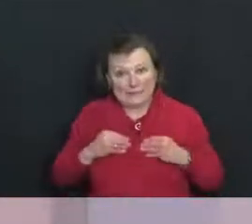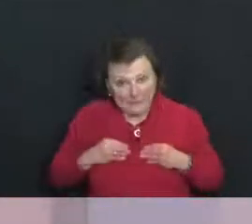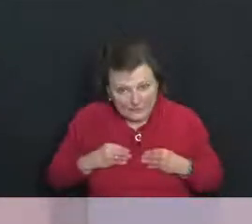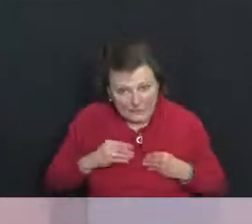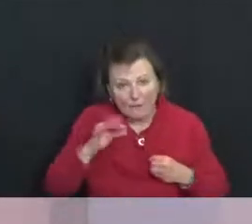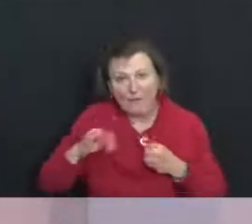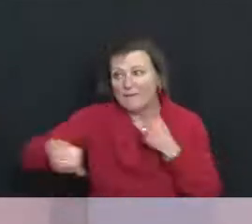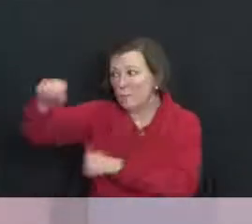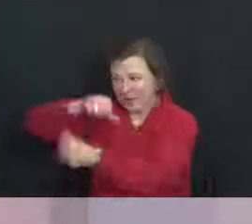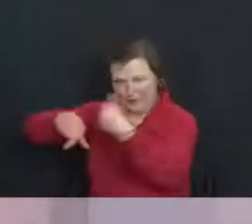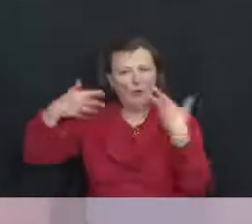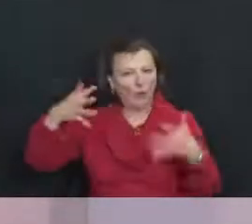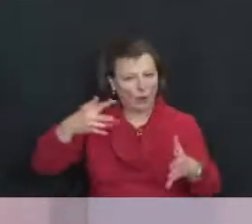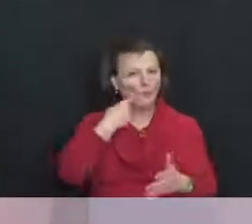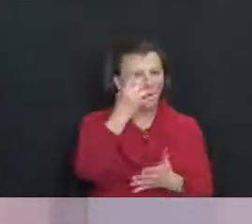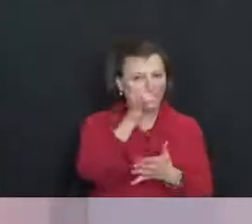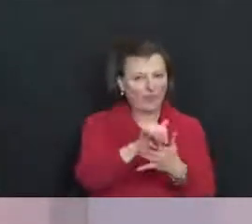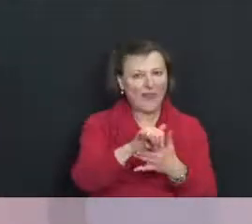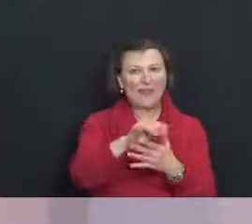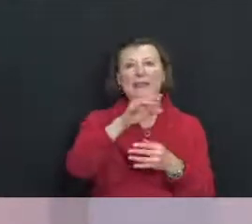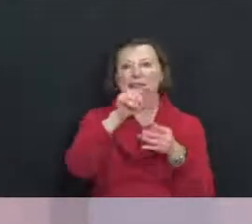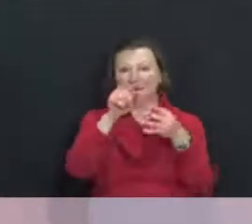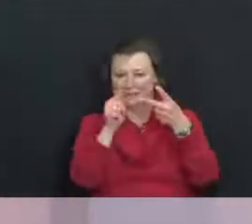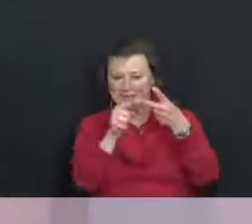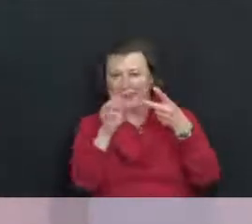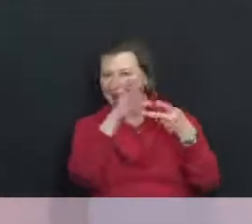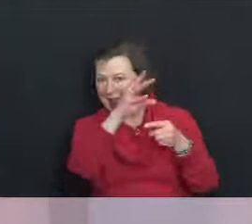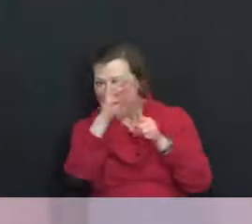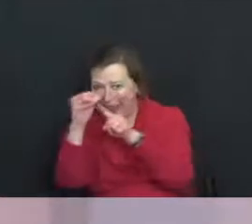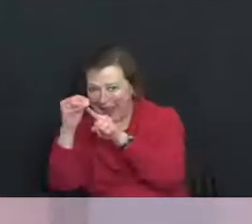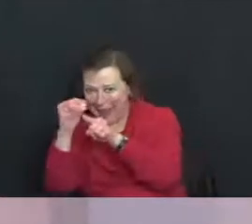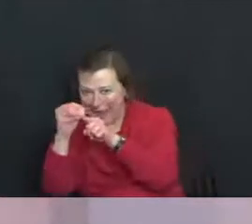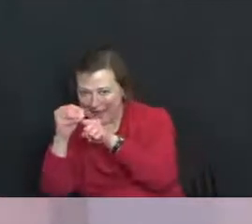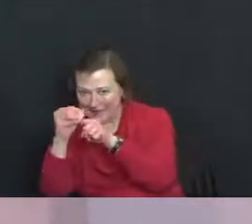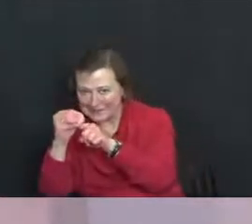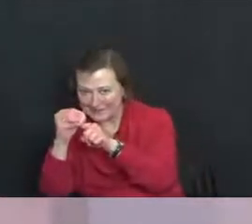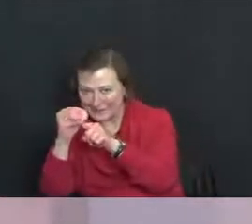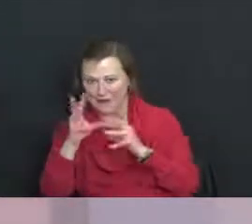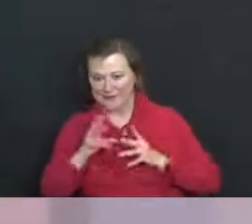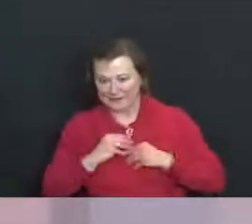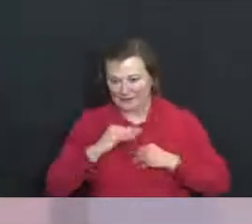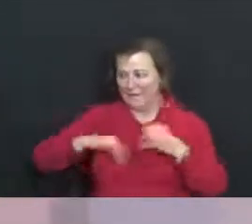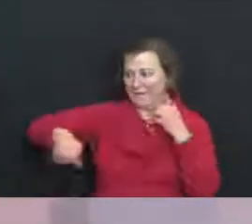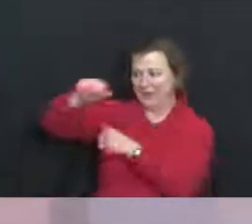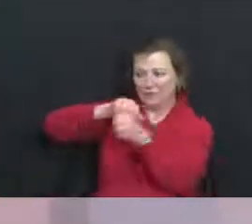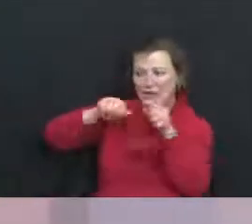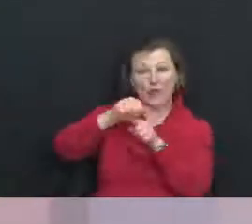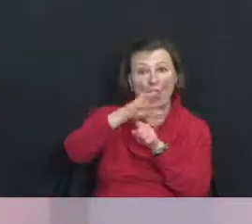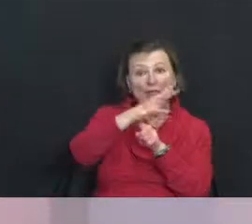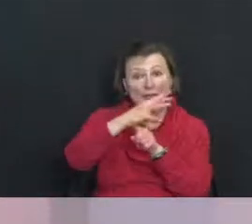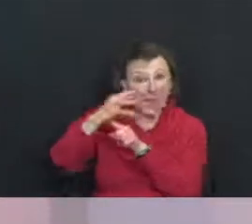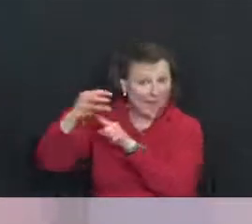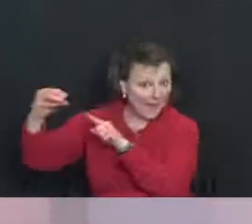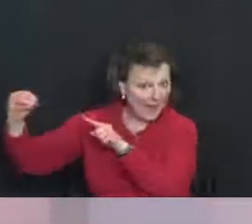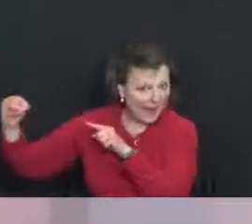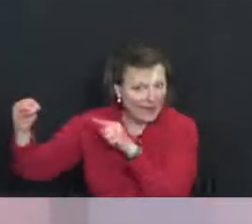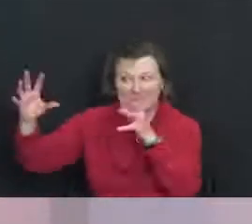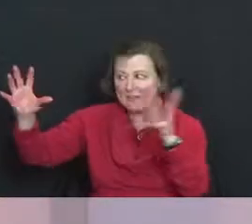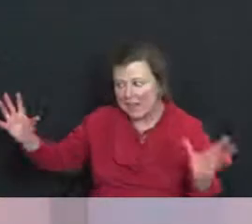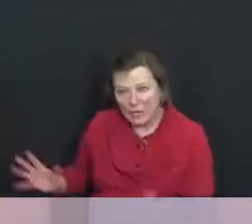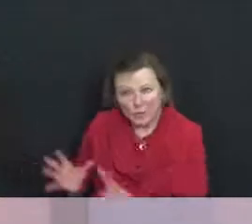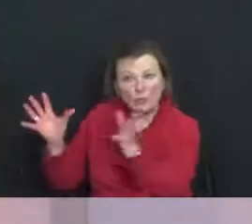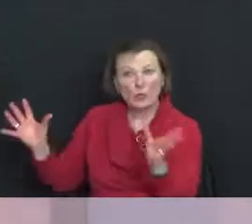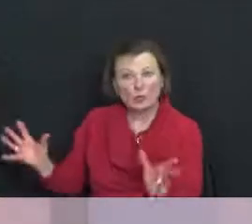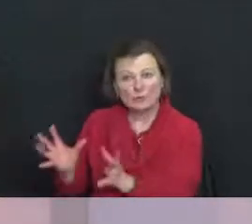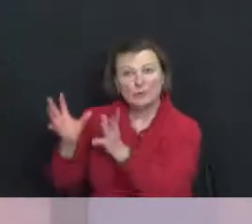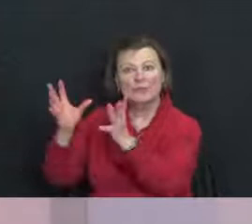one another. I already told you that part. And there's an and in there, acceptance of one another and encouragement